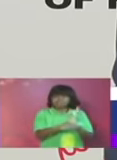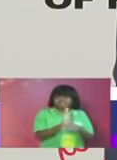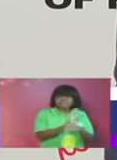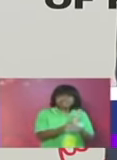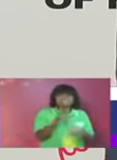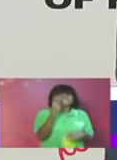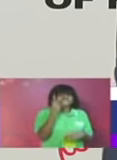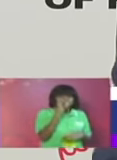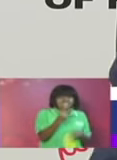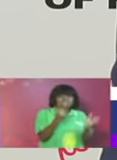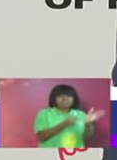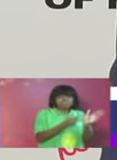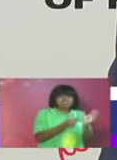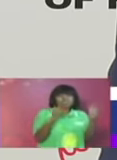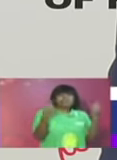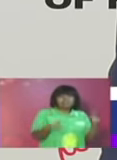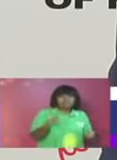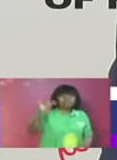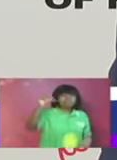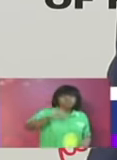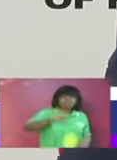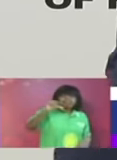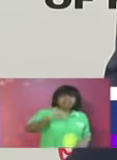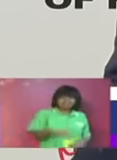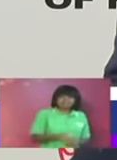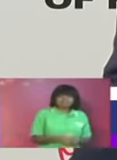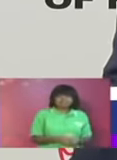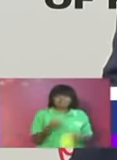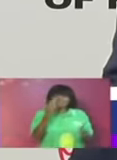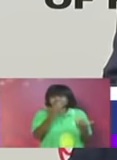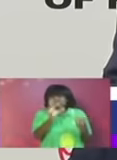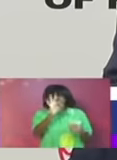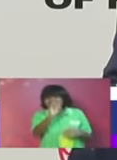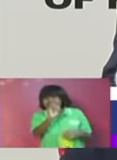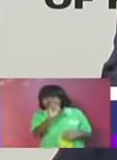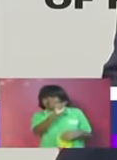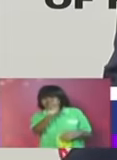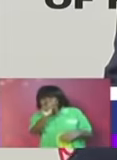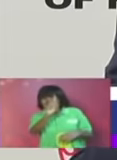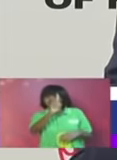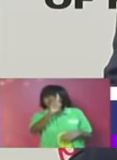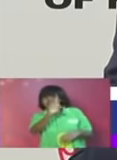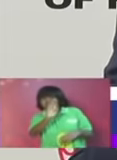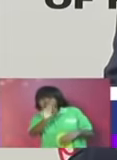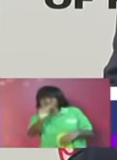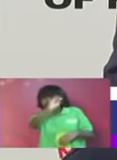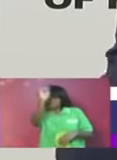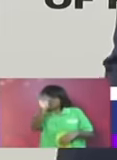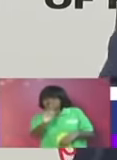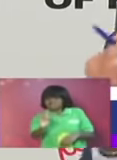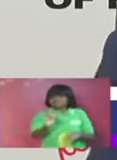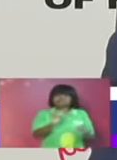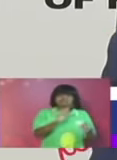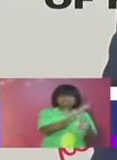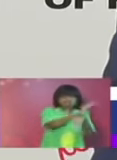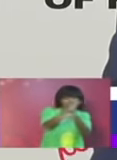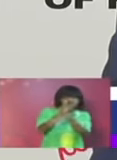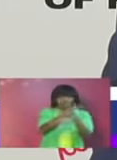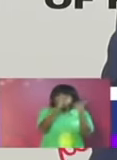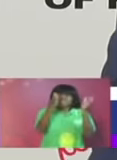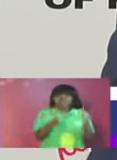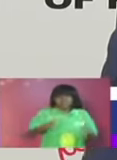almost 90 to 100% of the managerial staff, the supervisory staff, tends to be